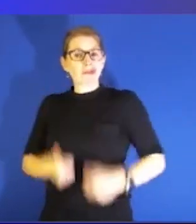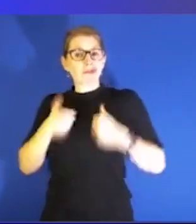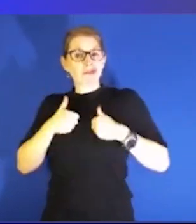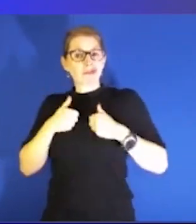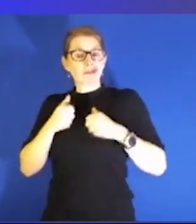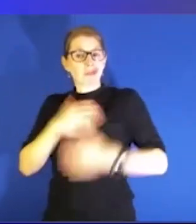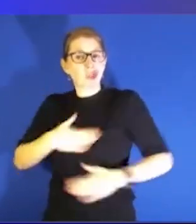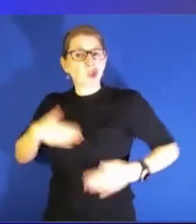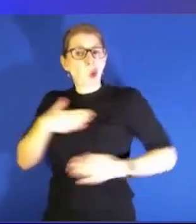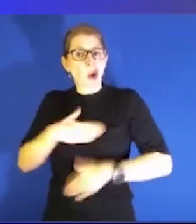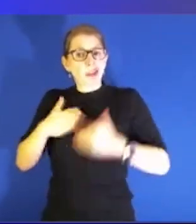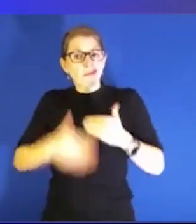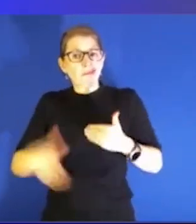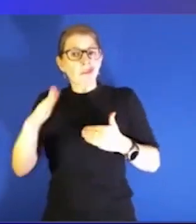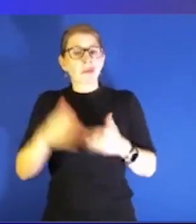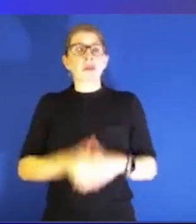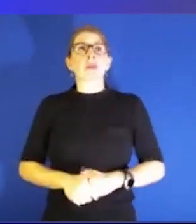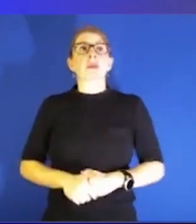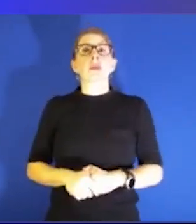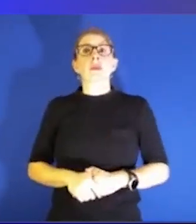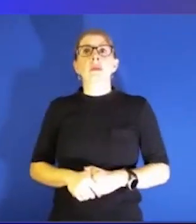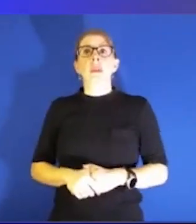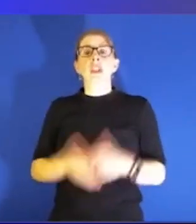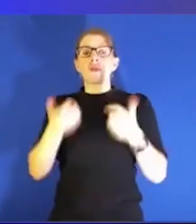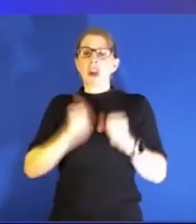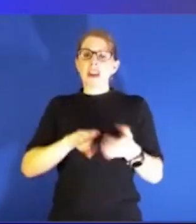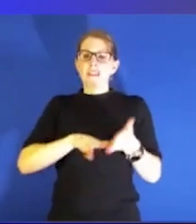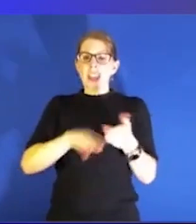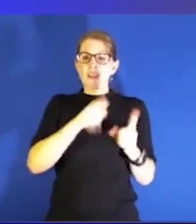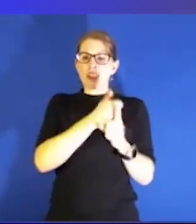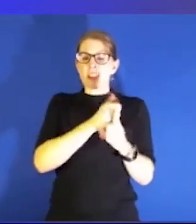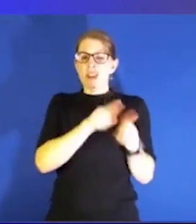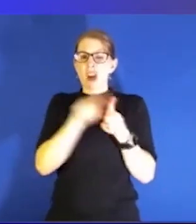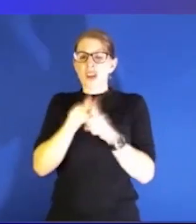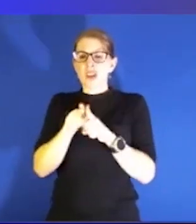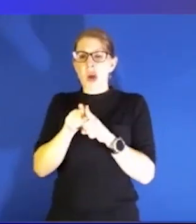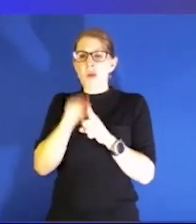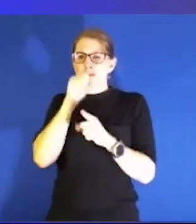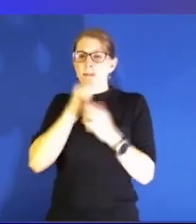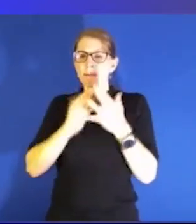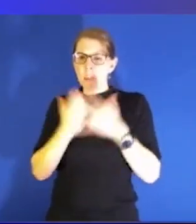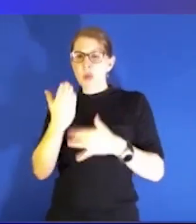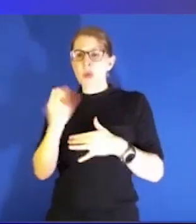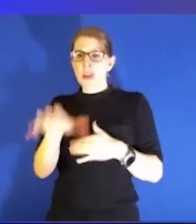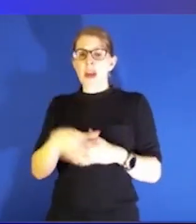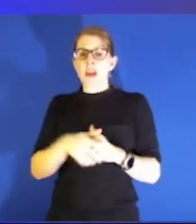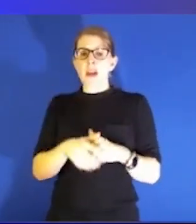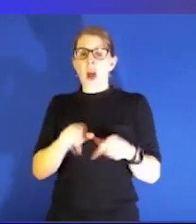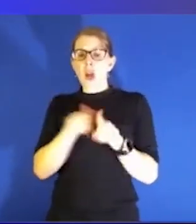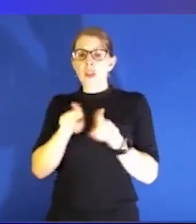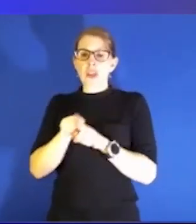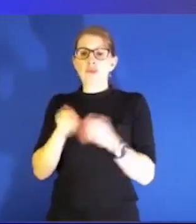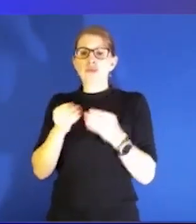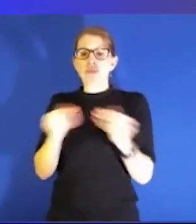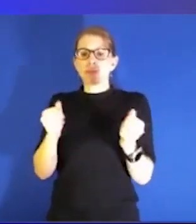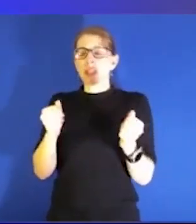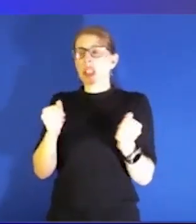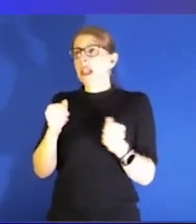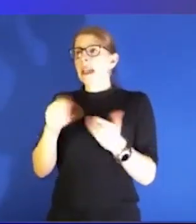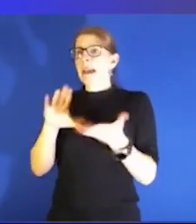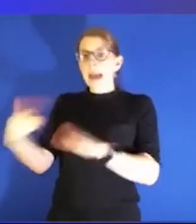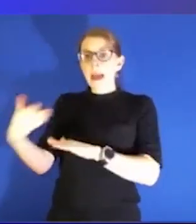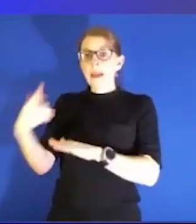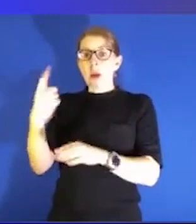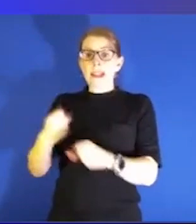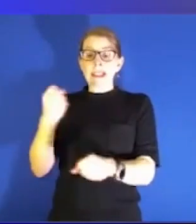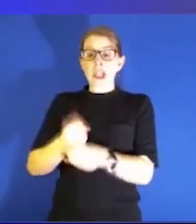So somehow trying to find a way to forgive yourself and move through that. And, we talk about sort of getting over things or over death or in a year you'll be fine.